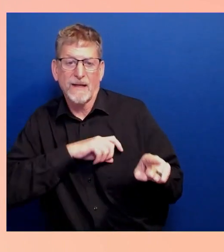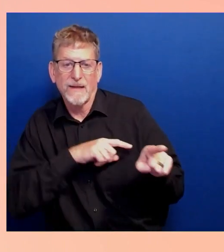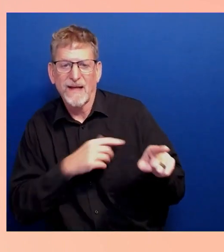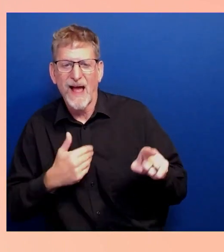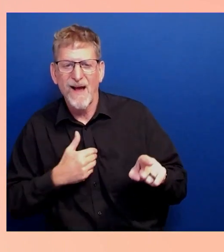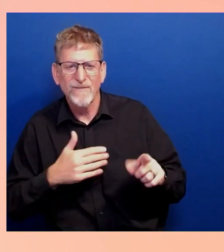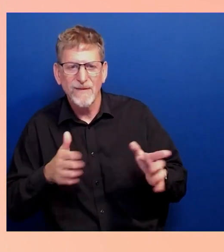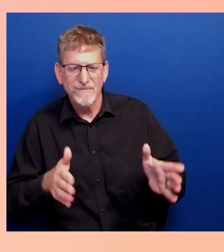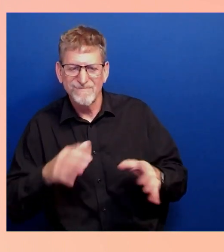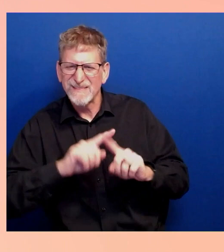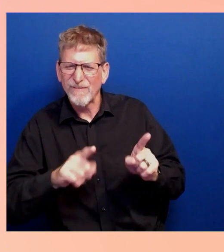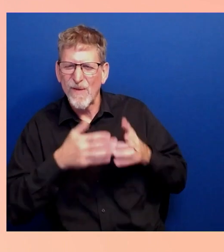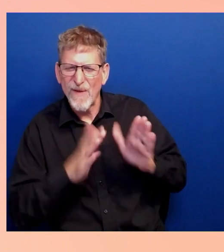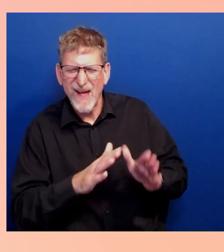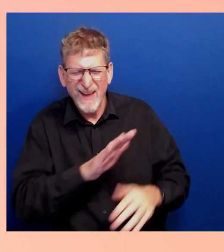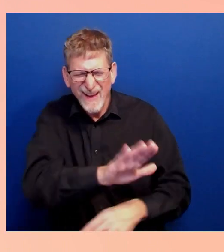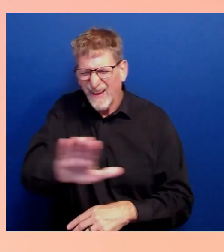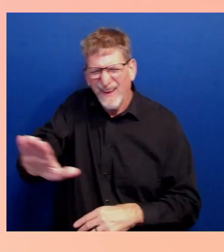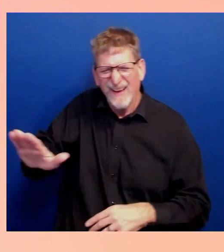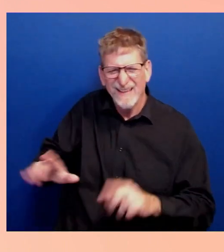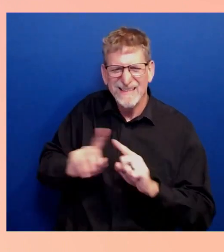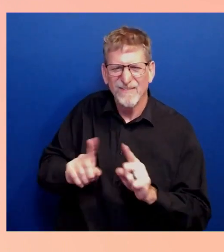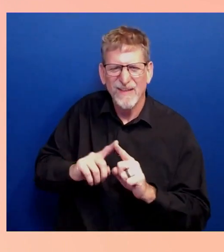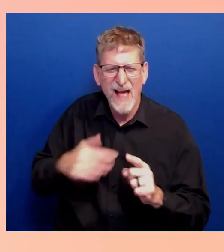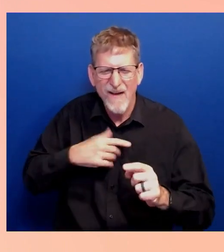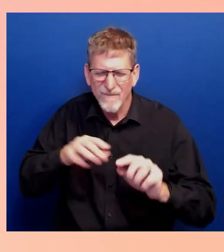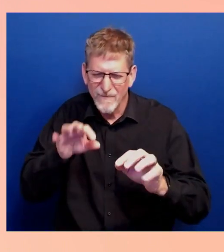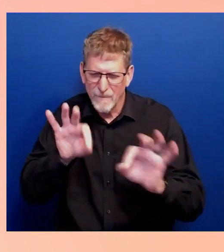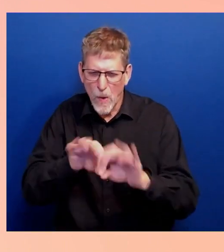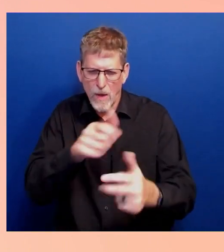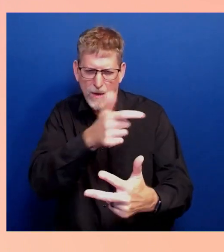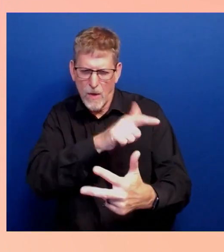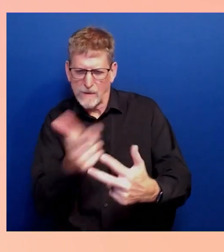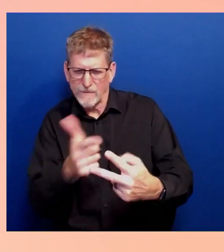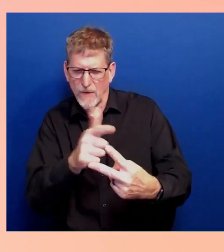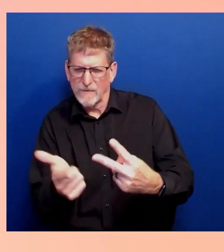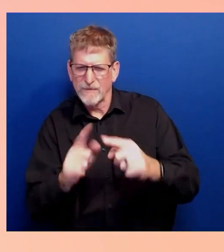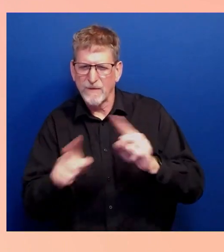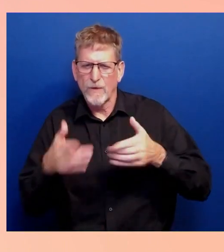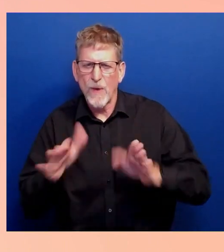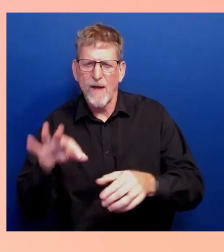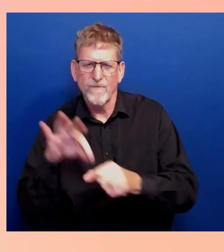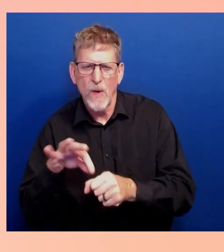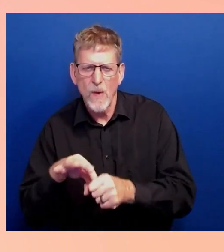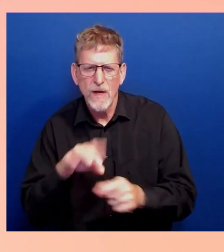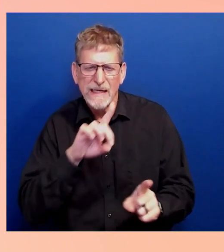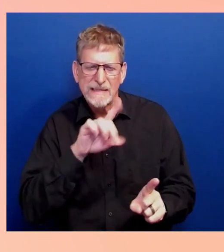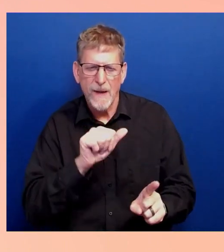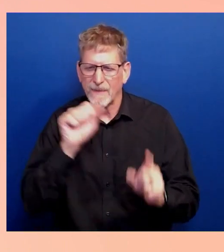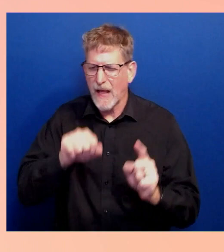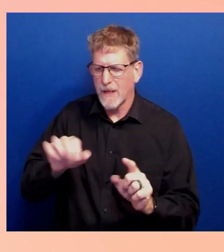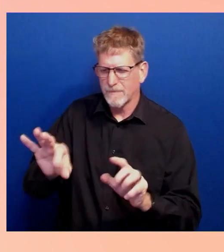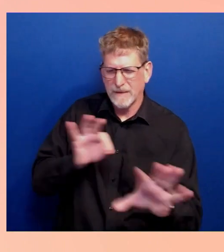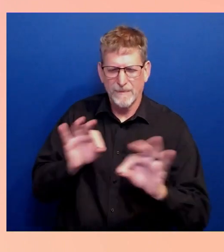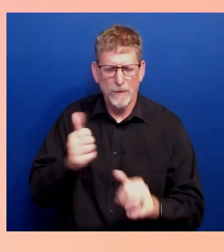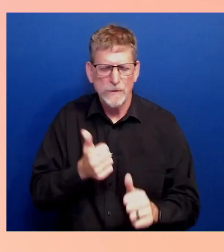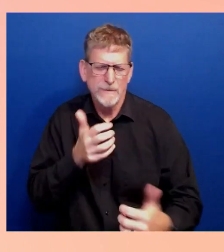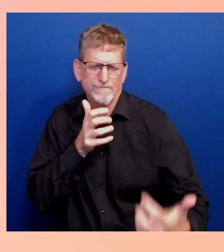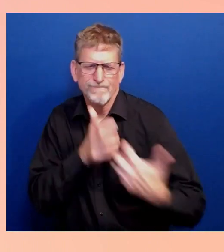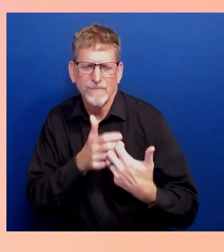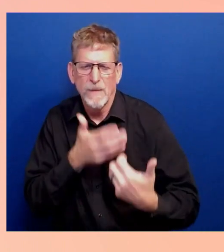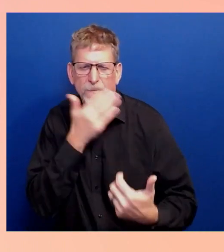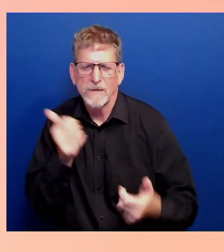voting, and ensuring that persons with disabilities can choose a person to assist them in voting. This is something that, unfortunately, still in